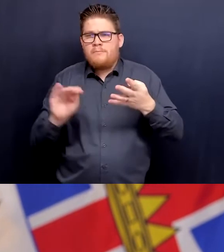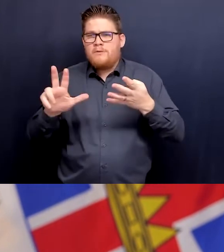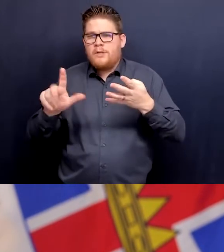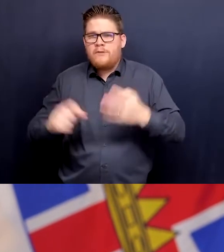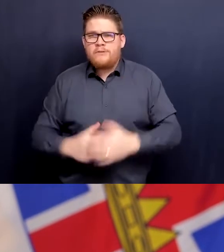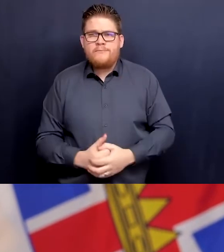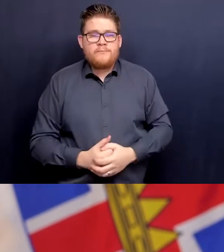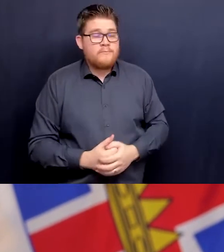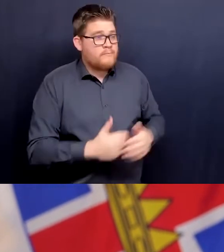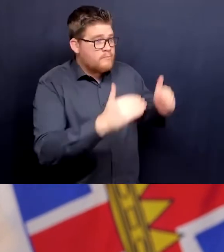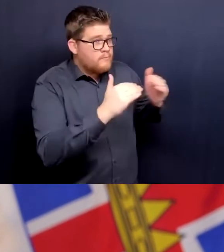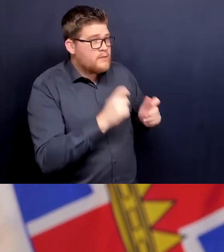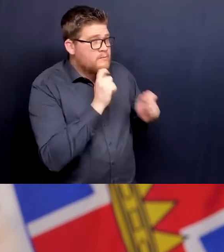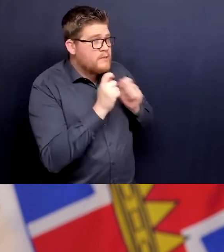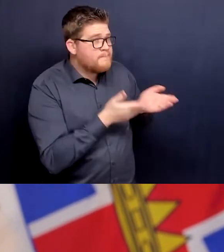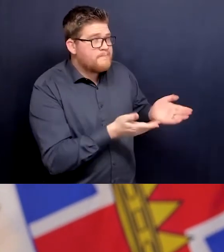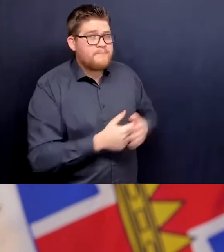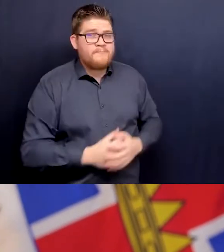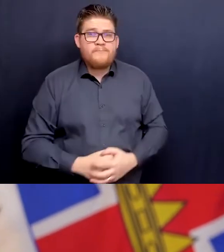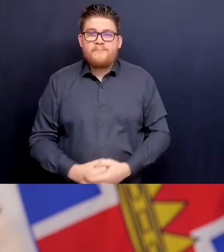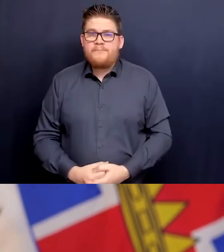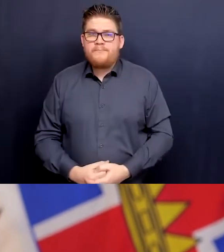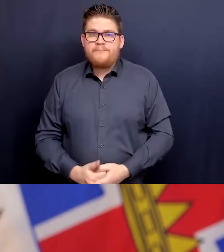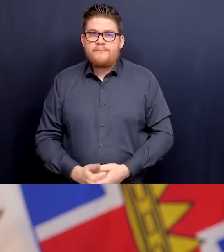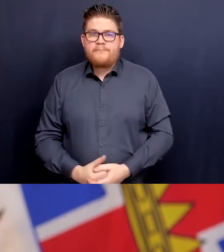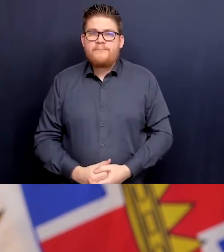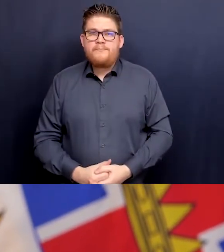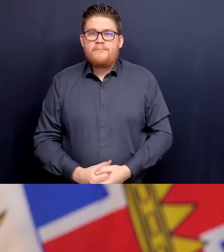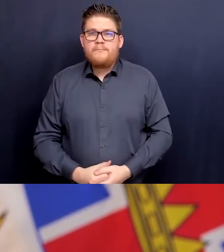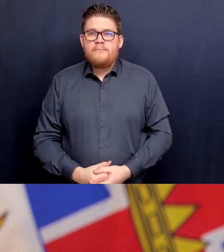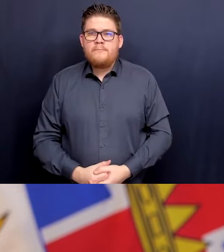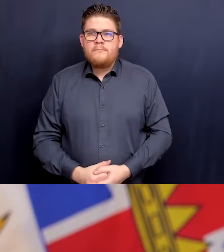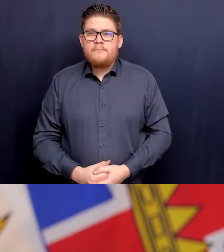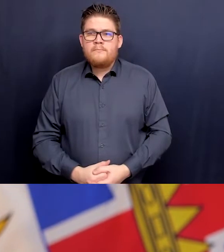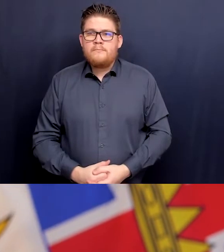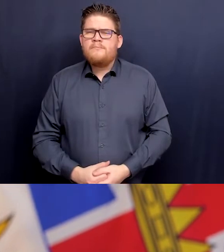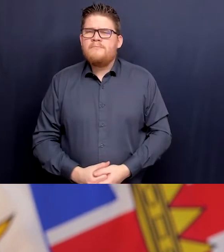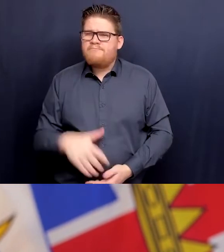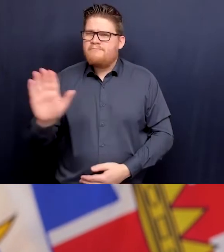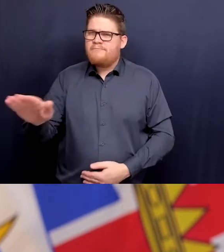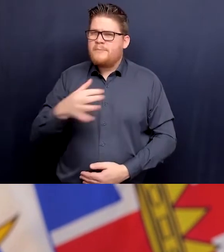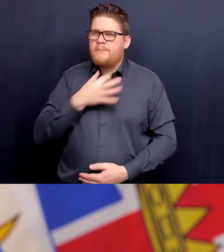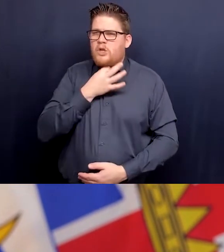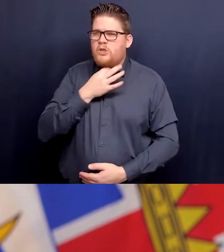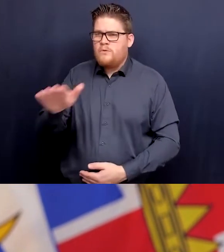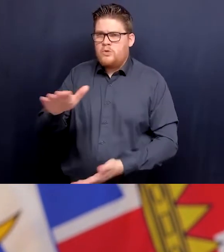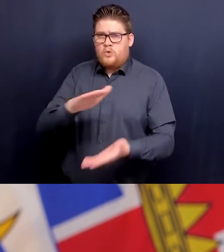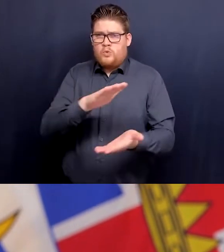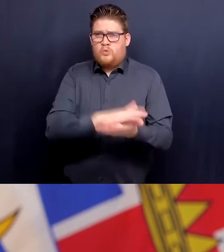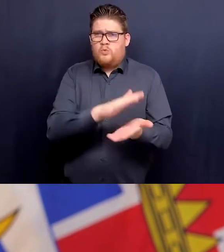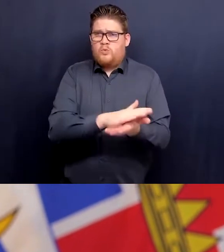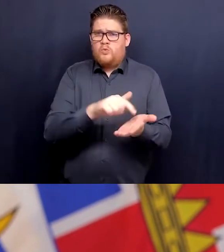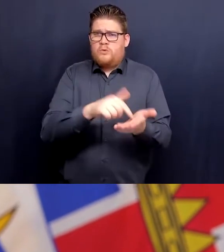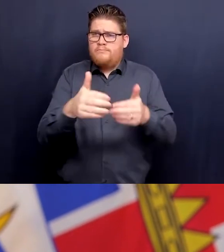Thank you. I'm wondering why have you decided that masks are no longer needed in schools, or won't be soon, when most